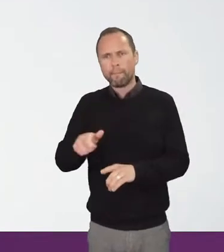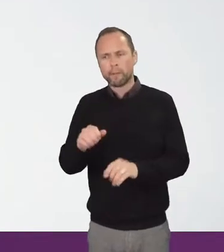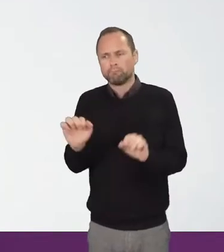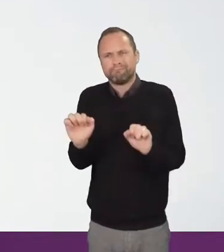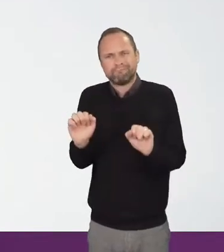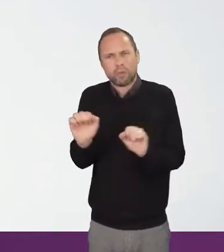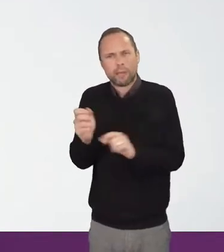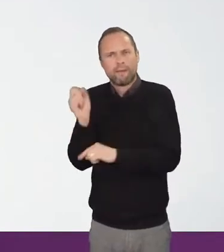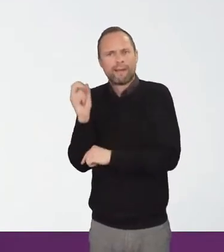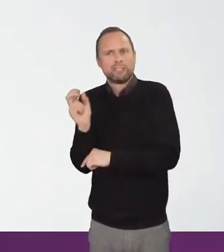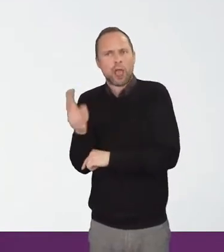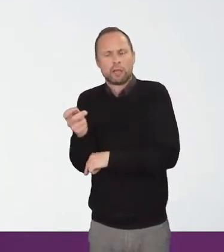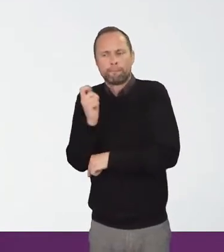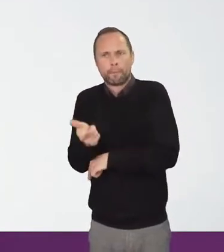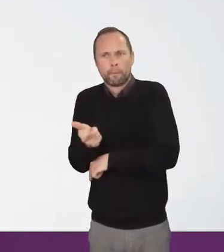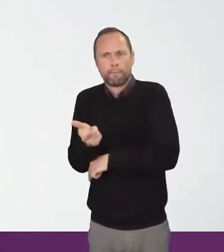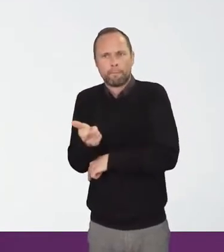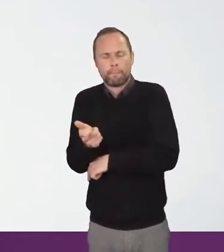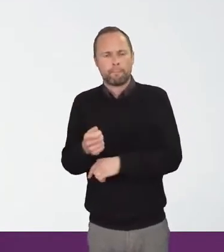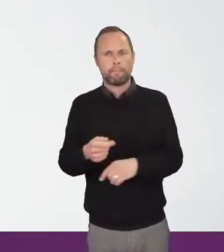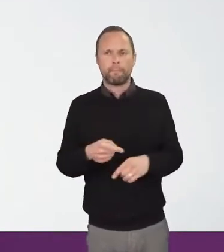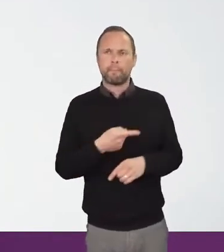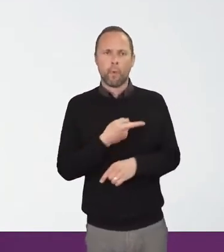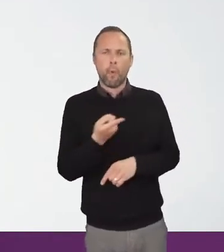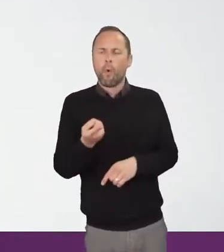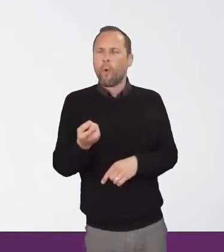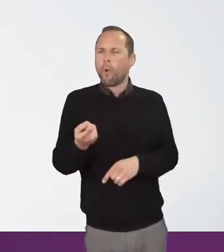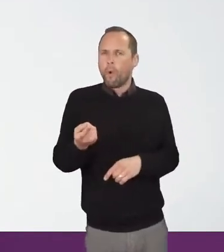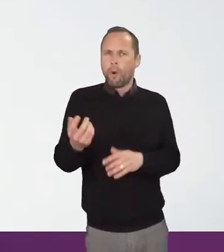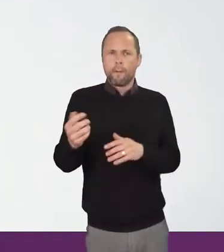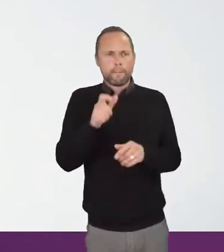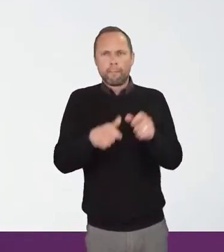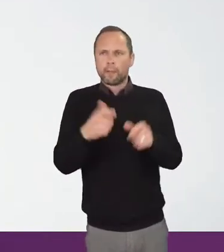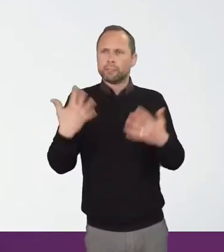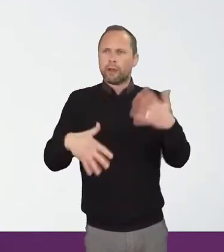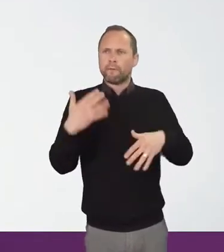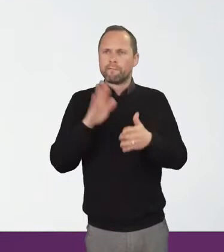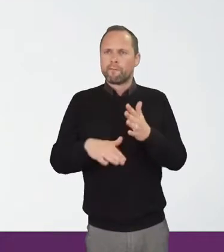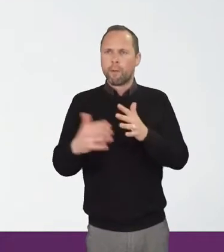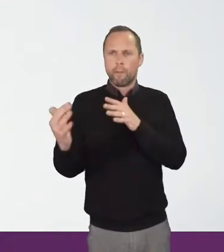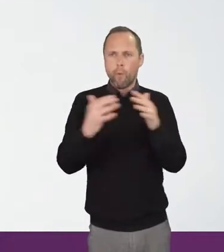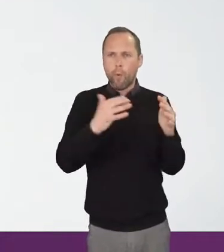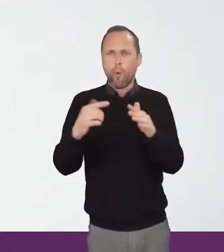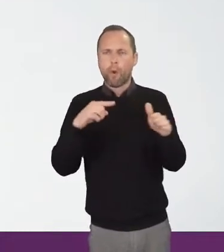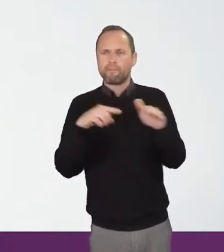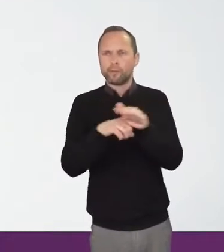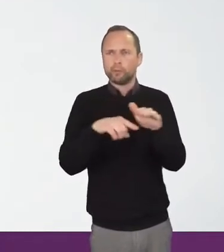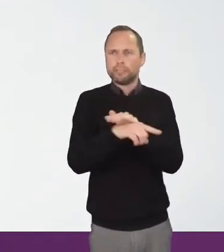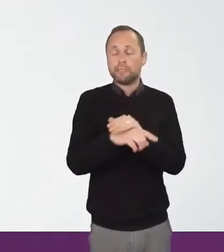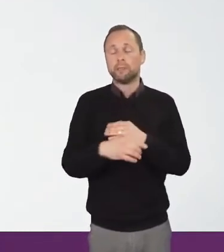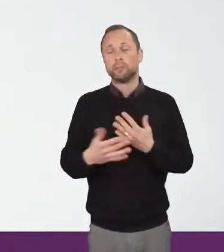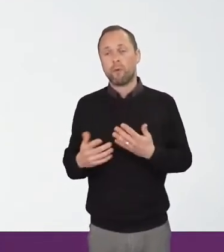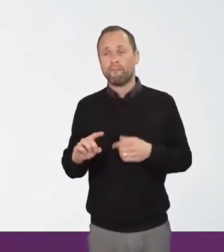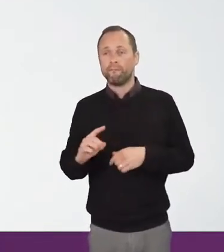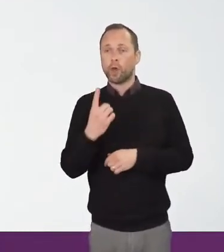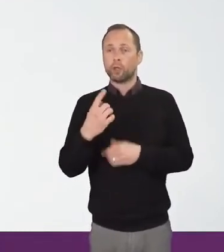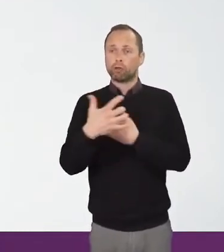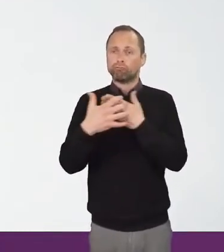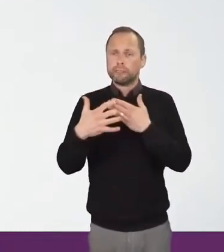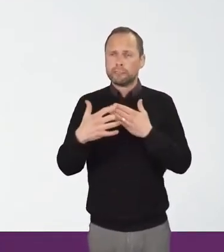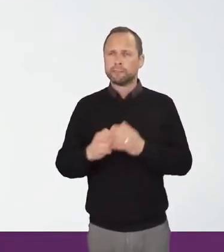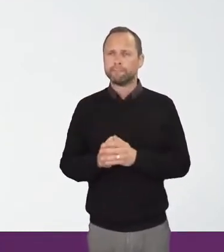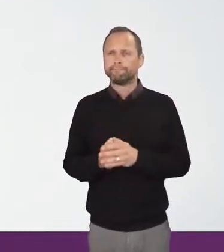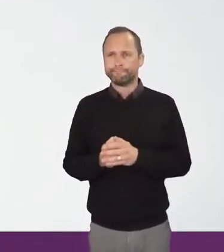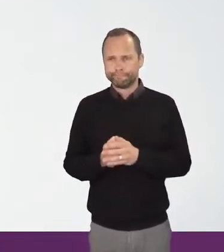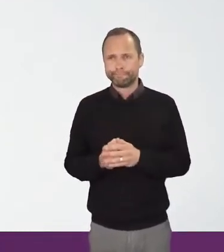the most fragile. And so, amongst the most marginalised, we said that we would work in the